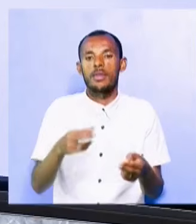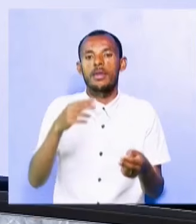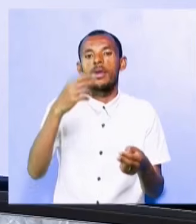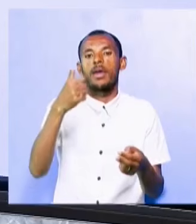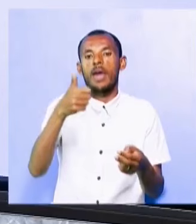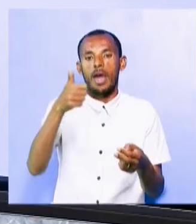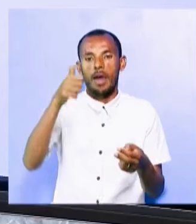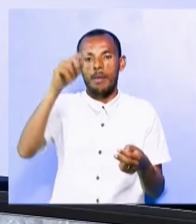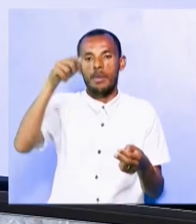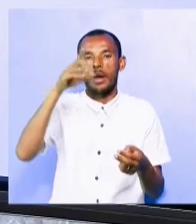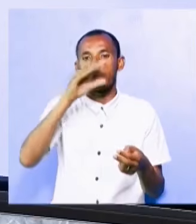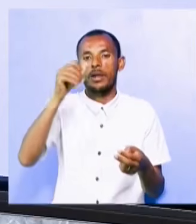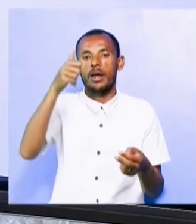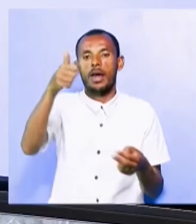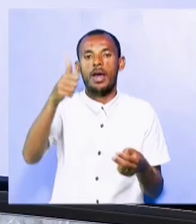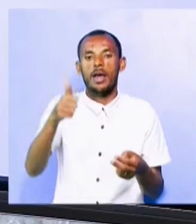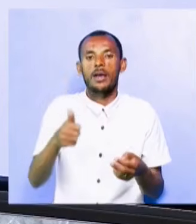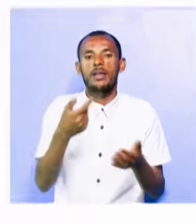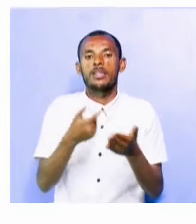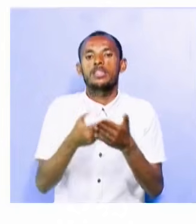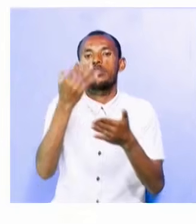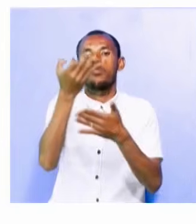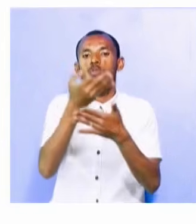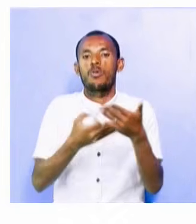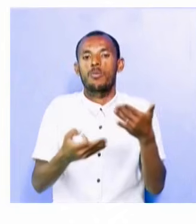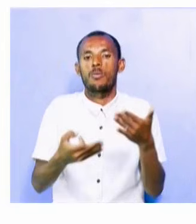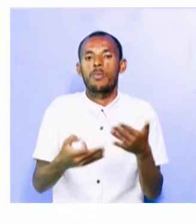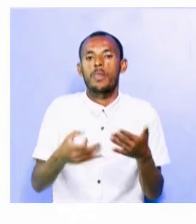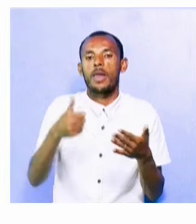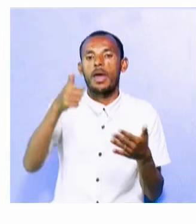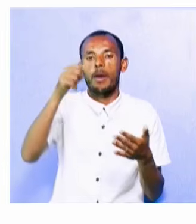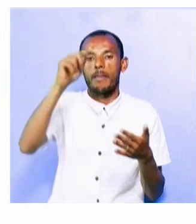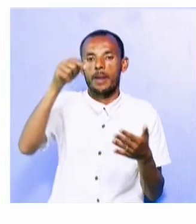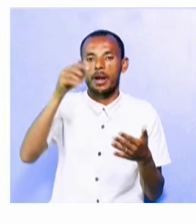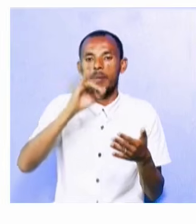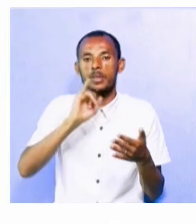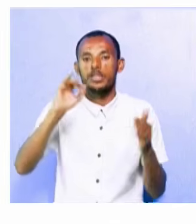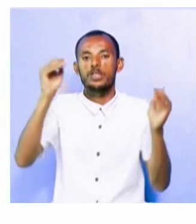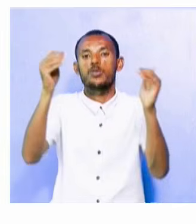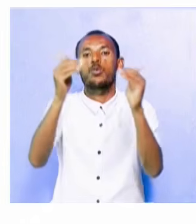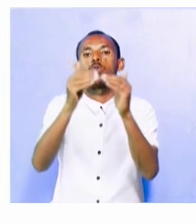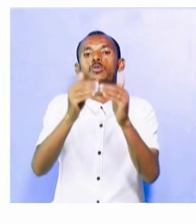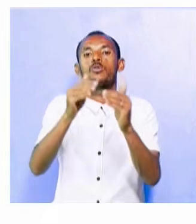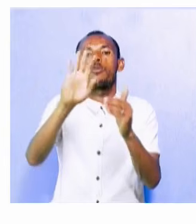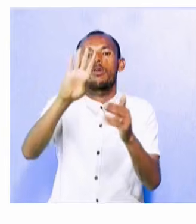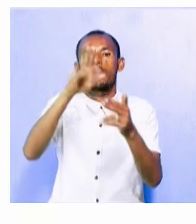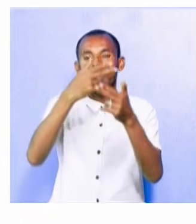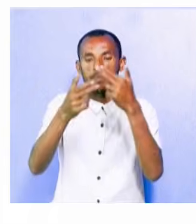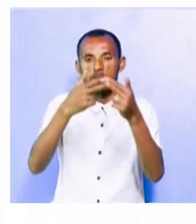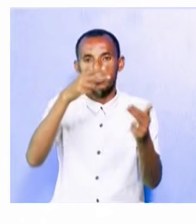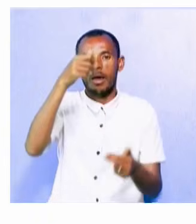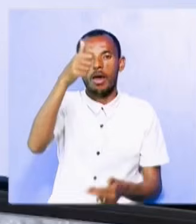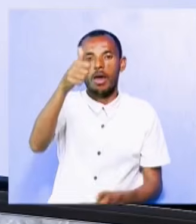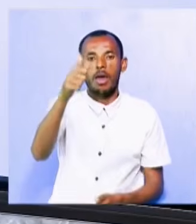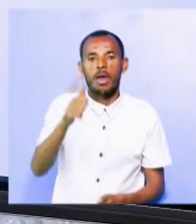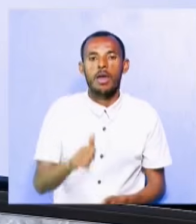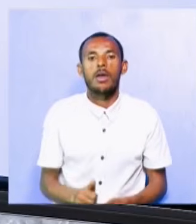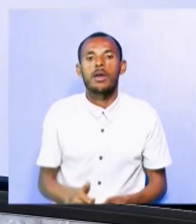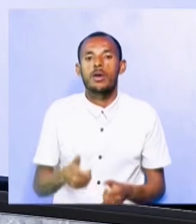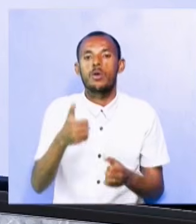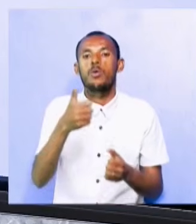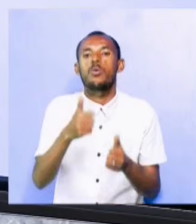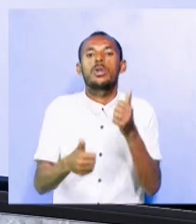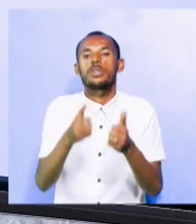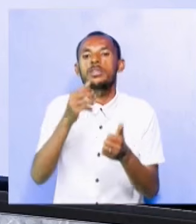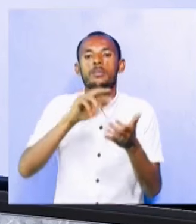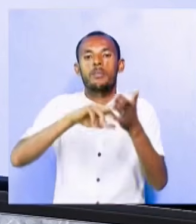prime and A in this form. A prime is equal to 4 times A, which